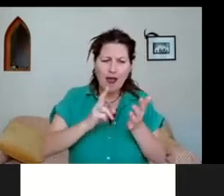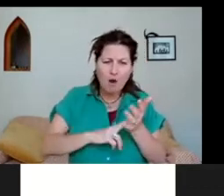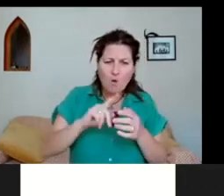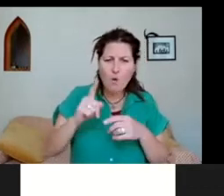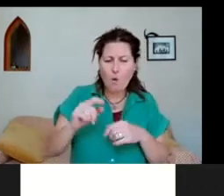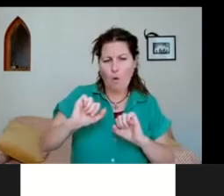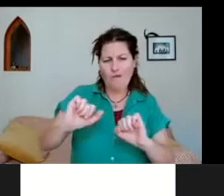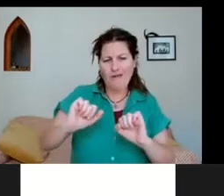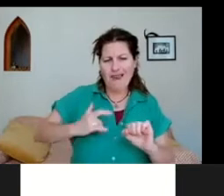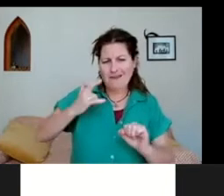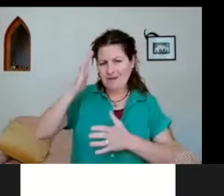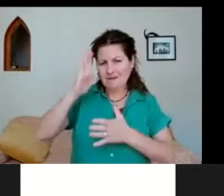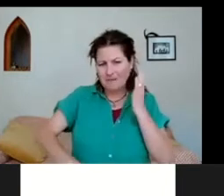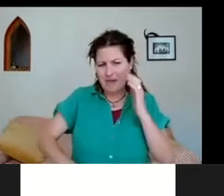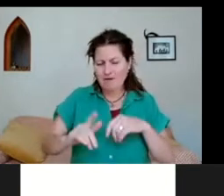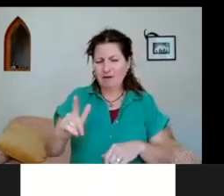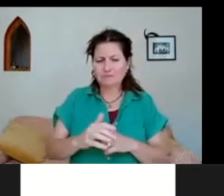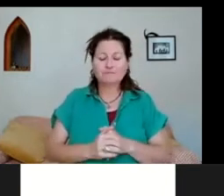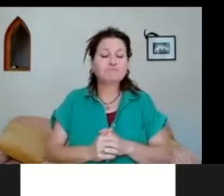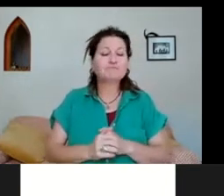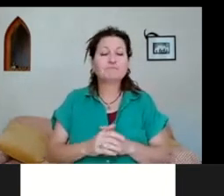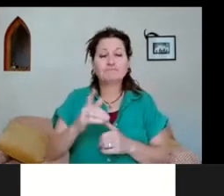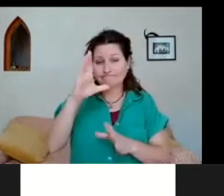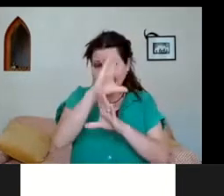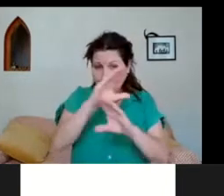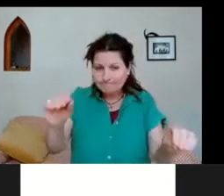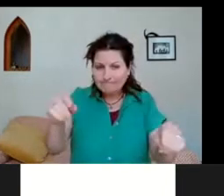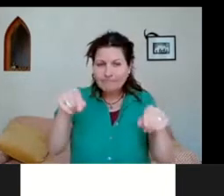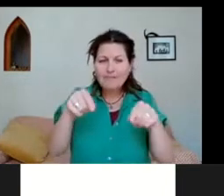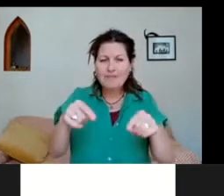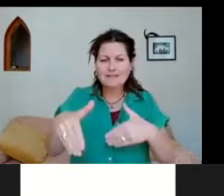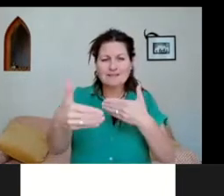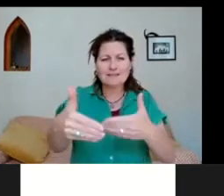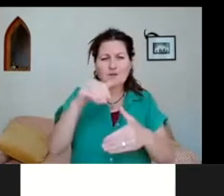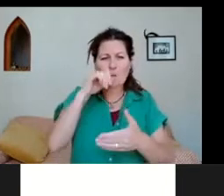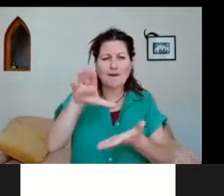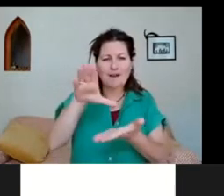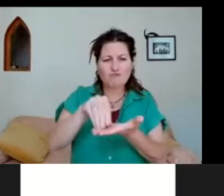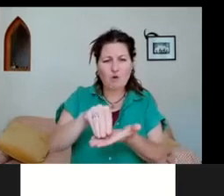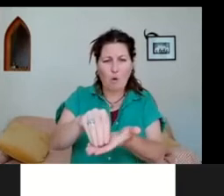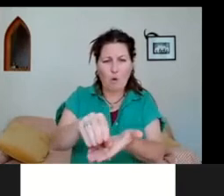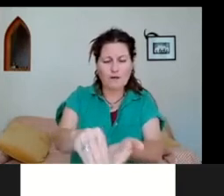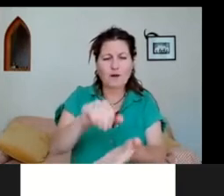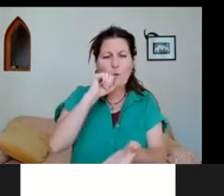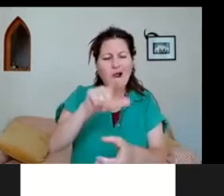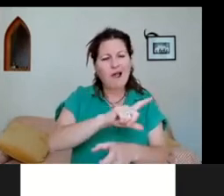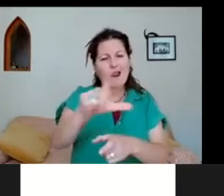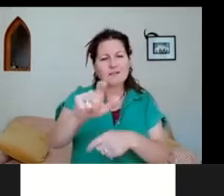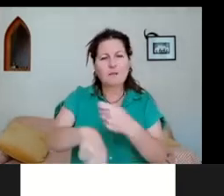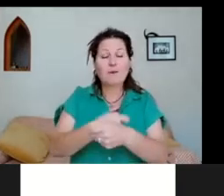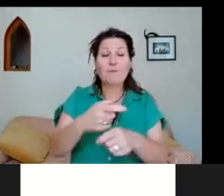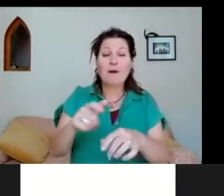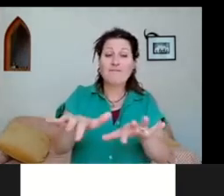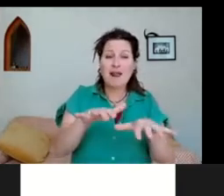being recorded, and the recording will be made available on the website to anyone who cannot be here today. So if you do not wish